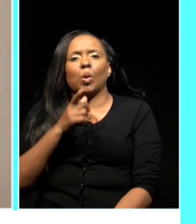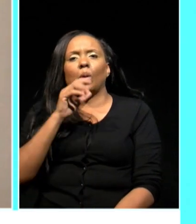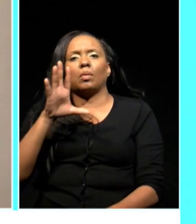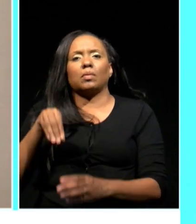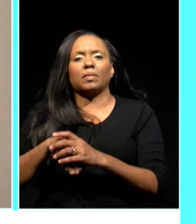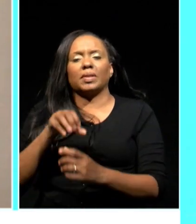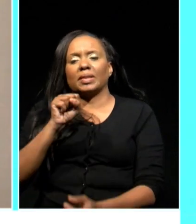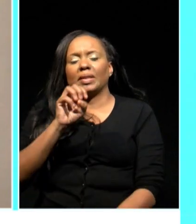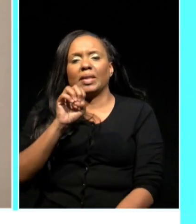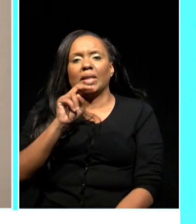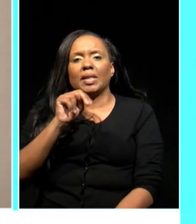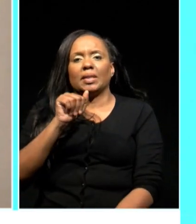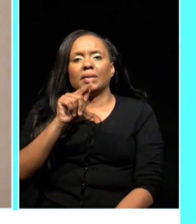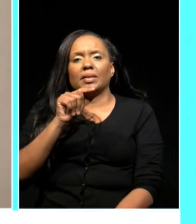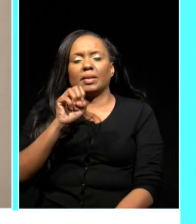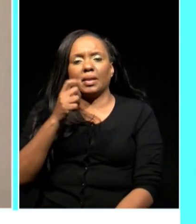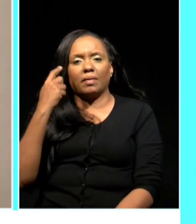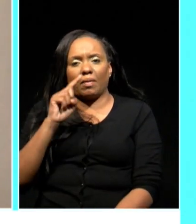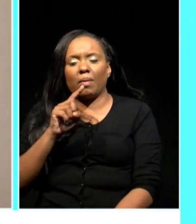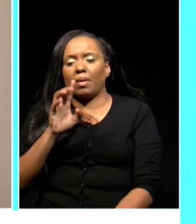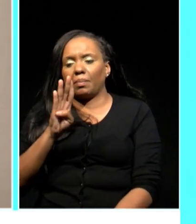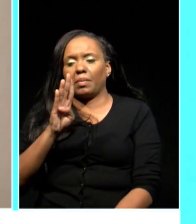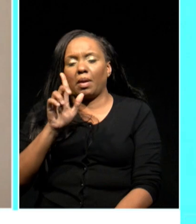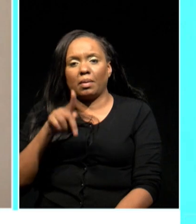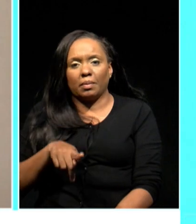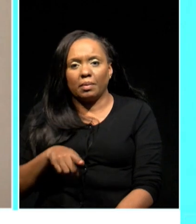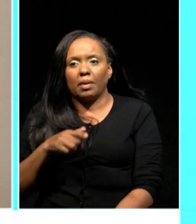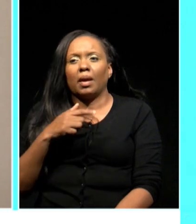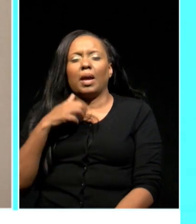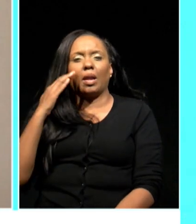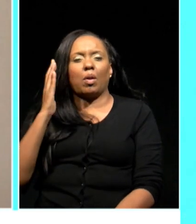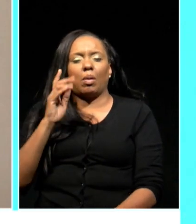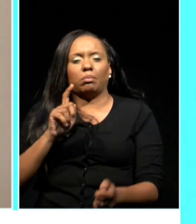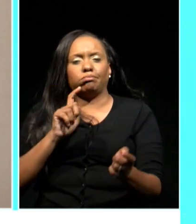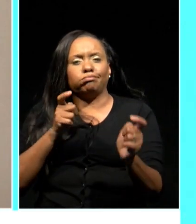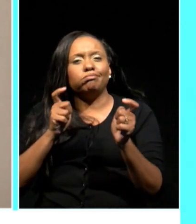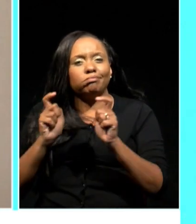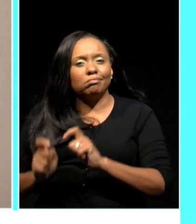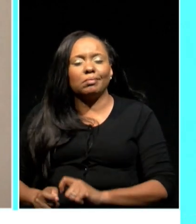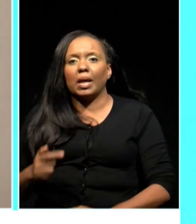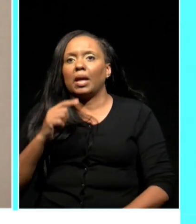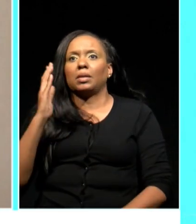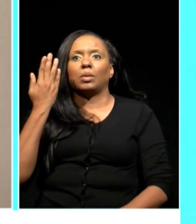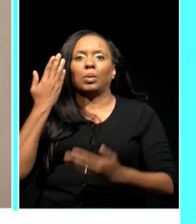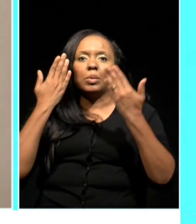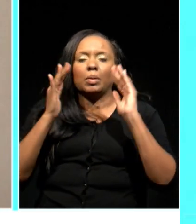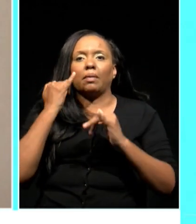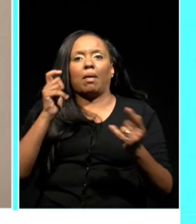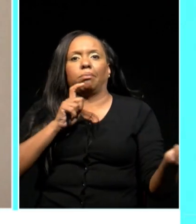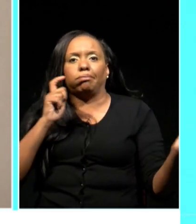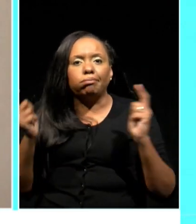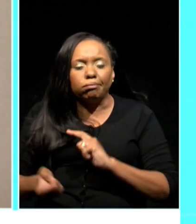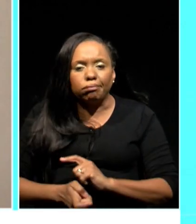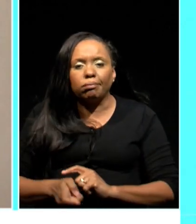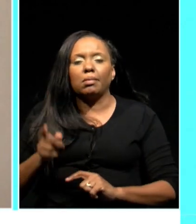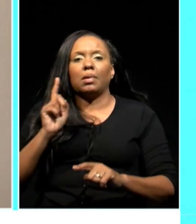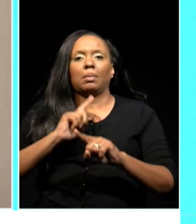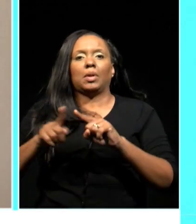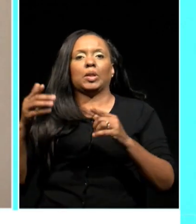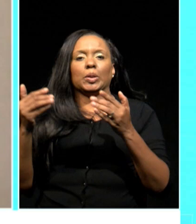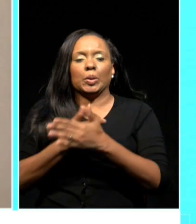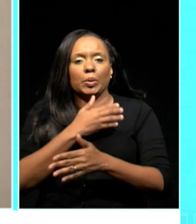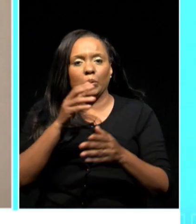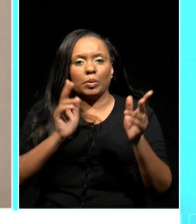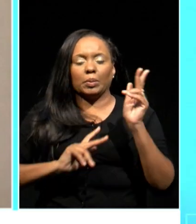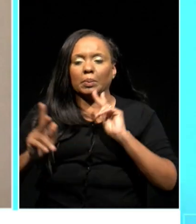So I definitely think there's going to be a shakeup. I'm not sure if it will be a major shakeup. the reality is that it's a new mandate, they're new